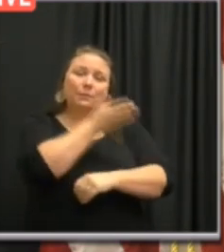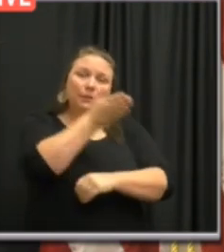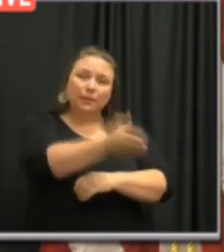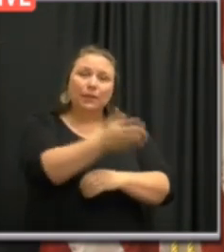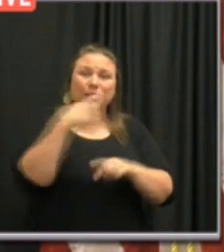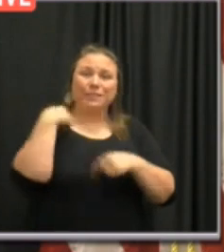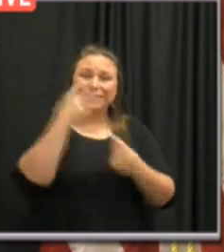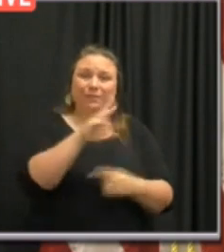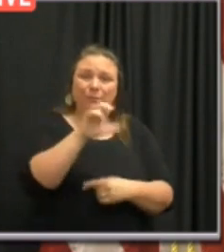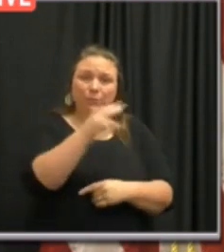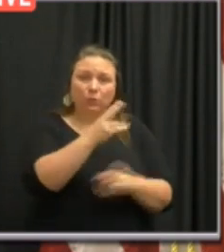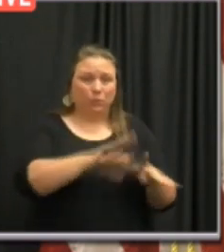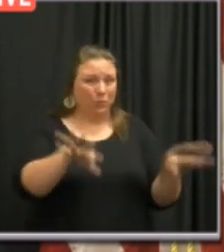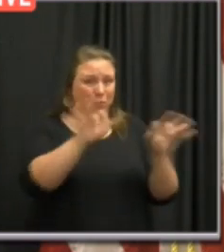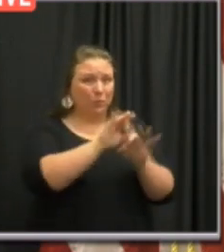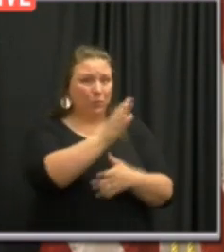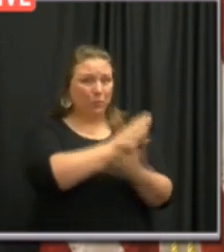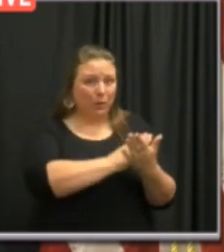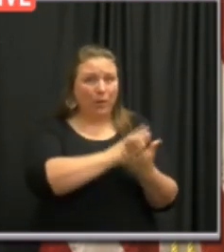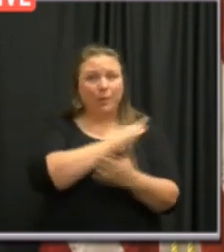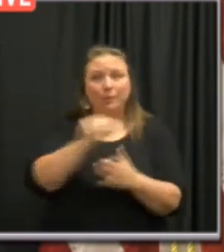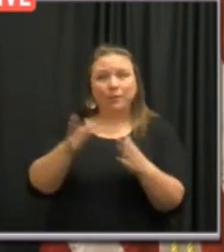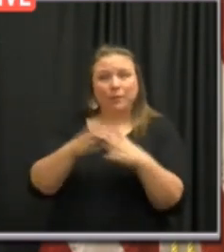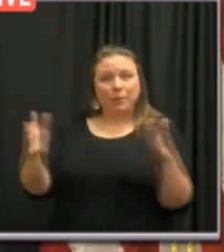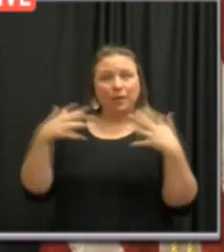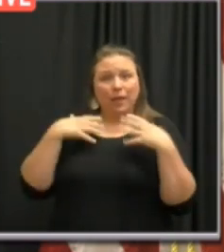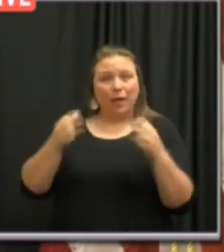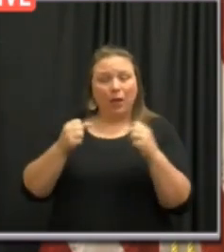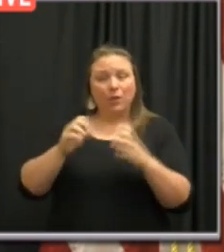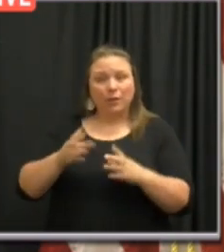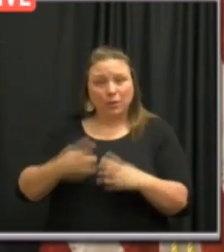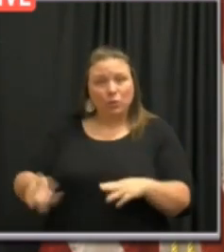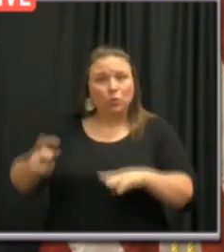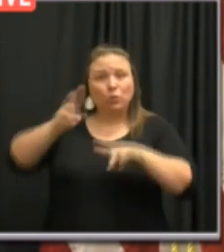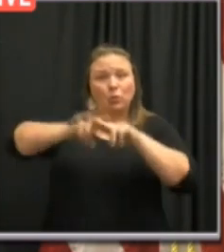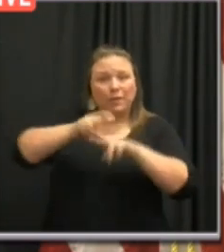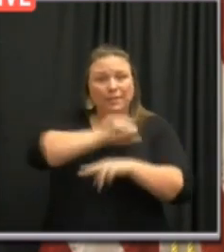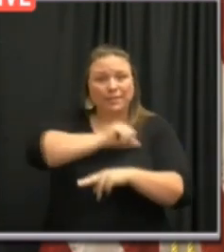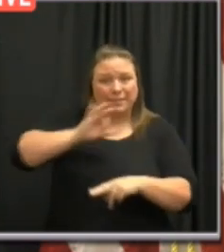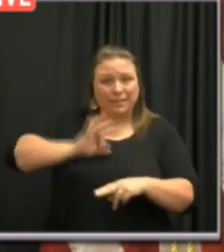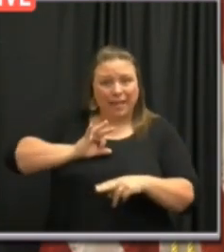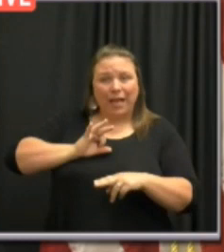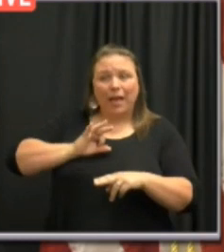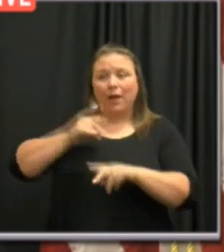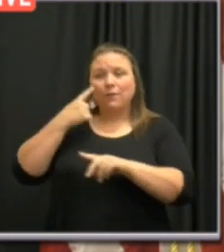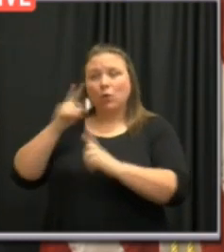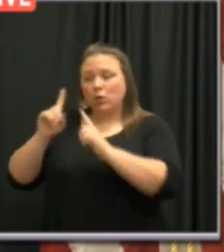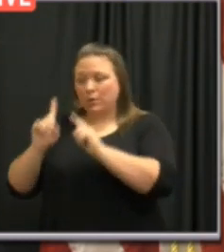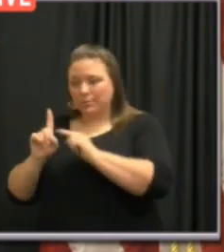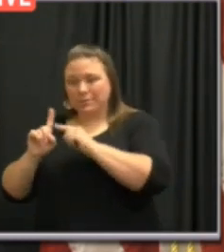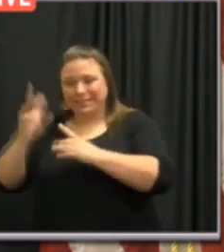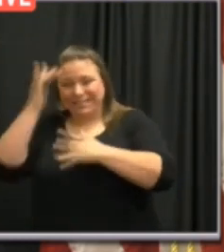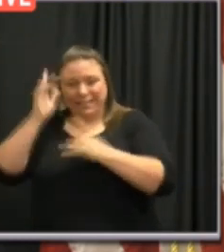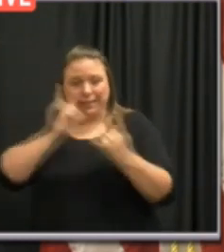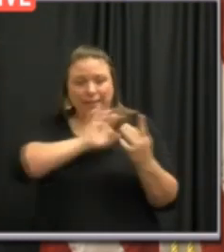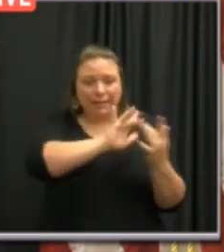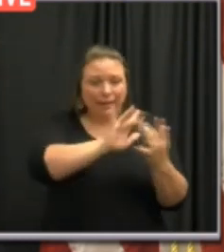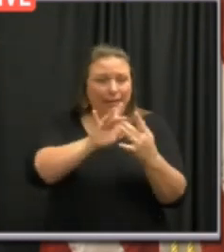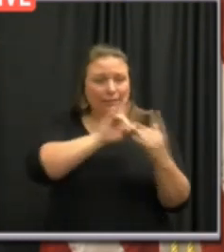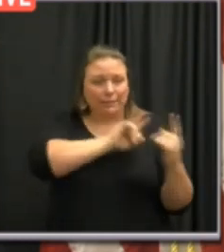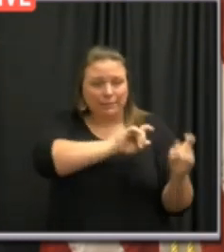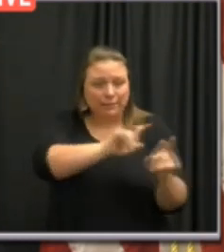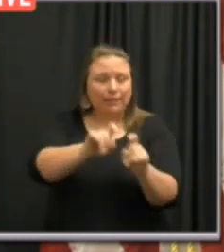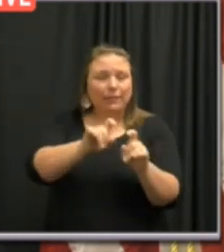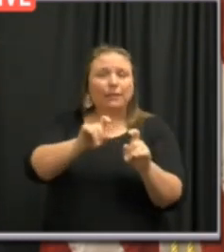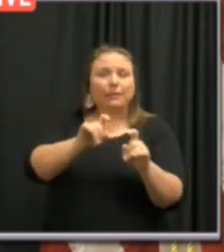metric. And Metro Public Health has increased its contact tracing staff from 4 to 75 personnel in recent weeks to